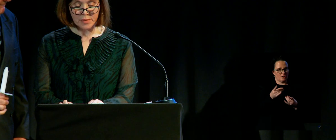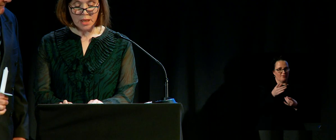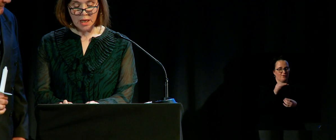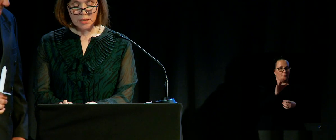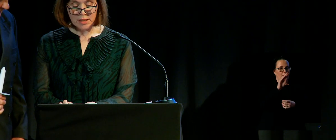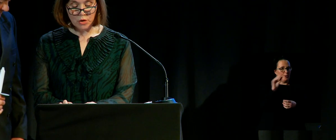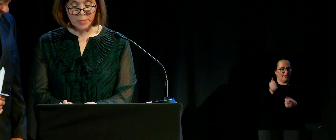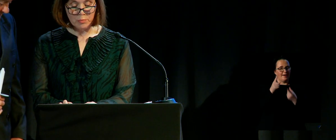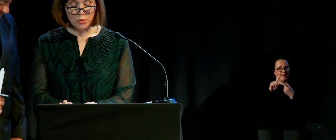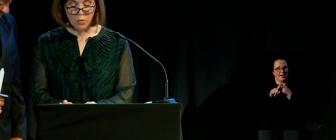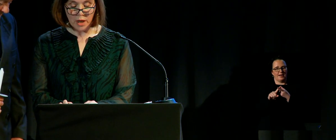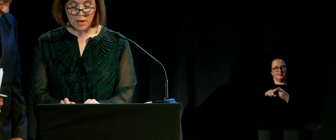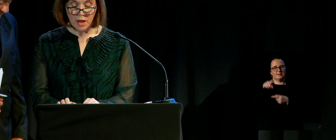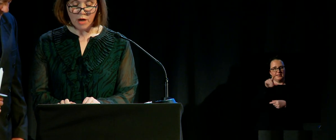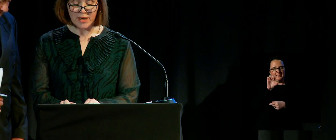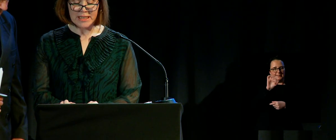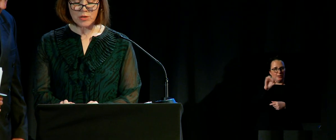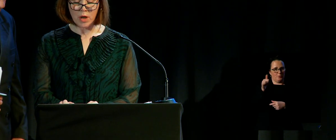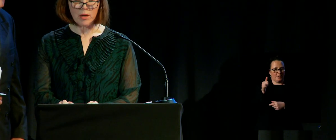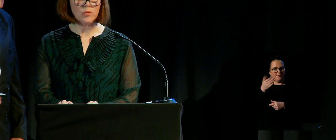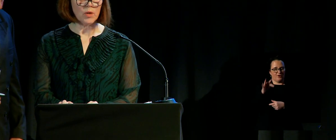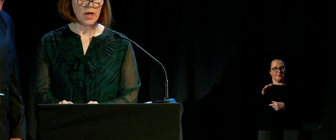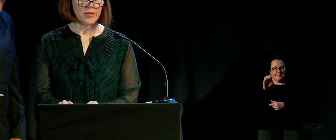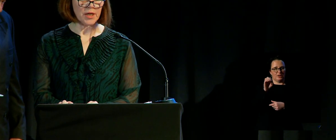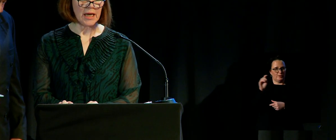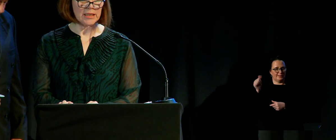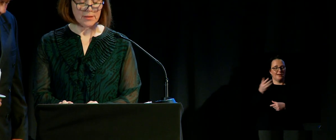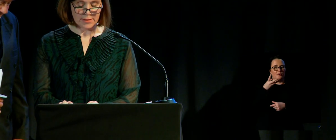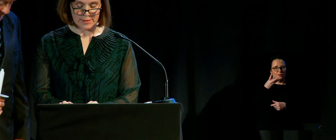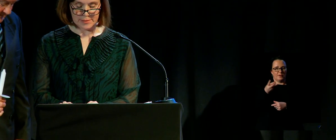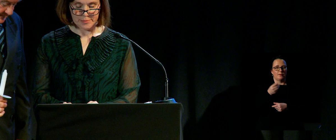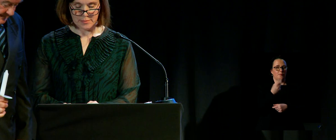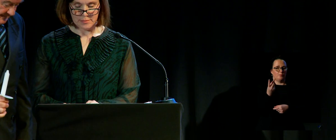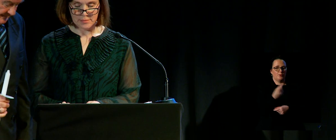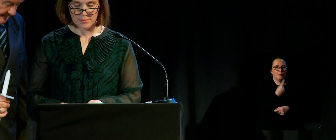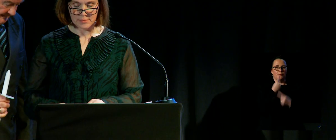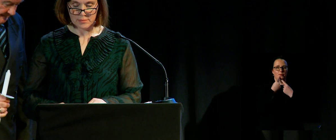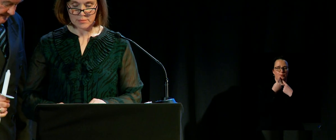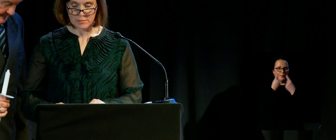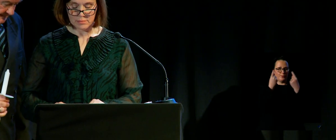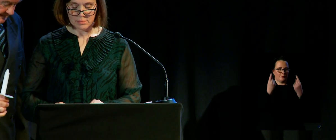Polonia, and Salome Bugwa of Akidwa will light their candles.